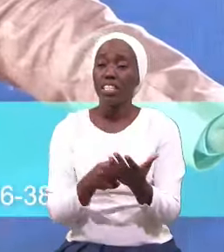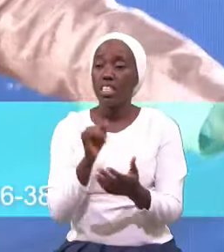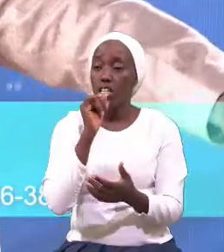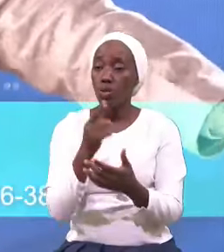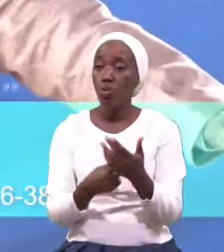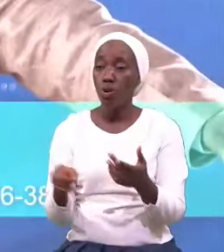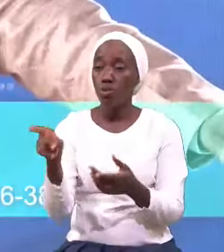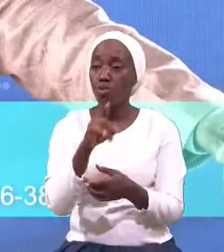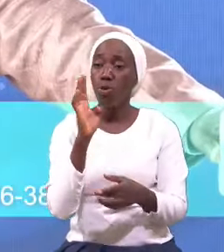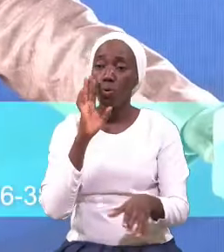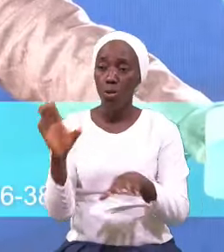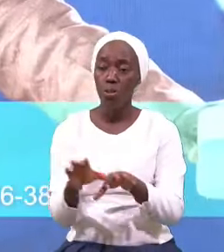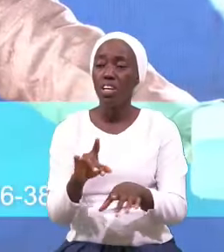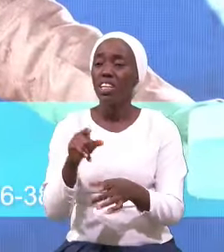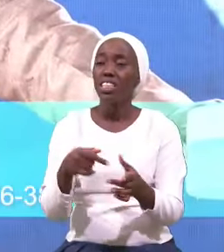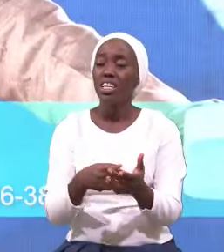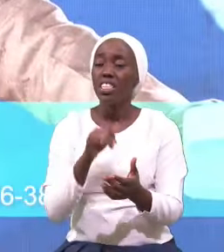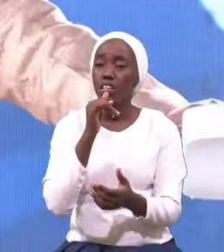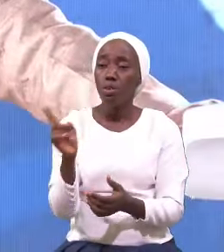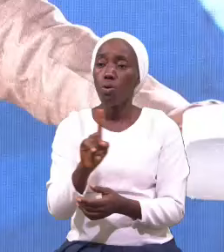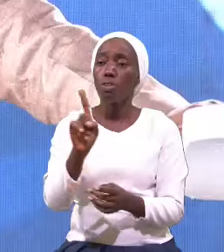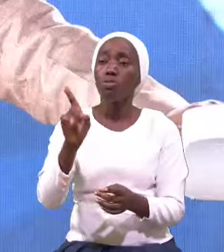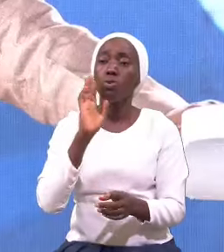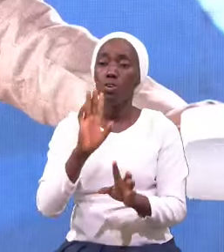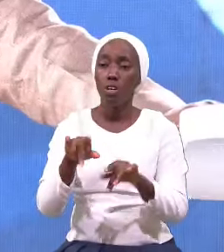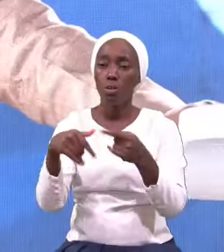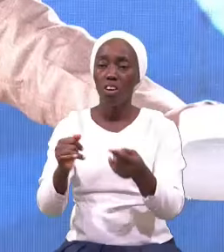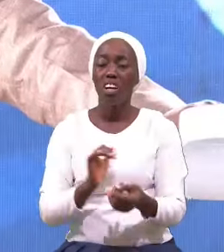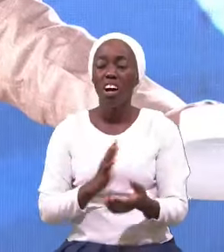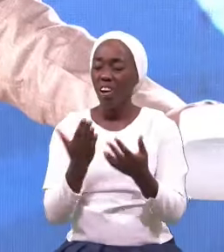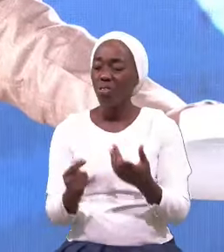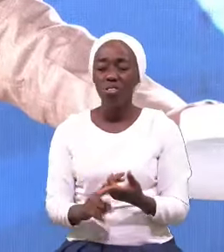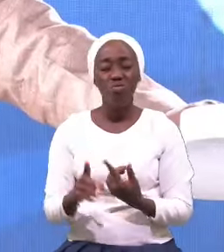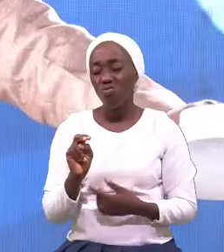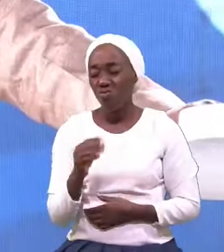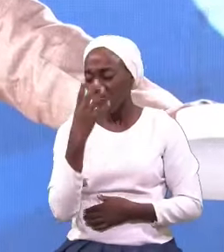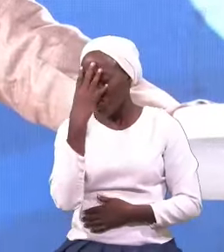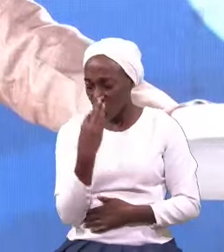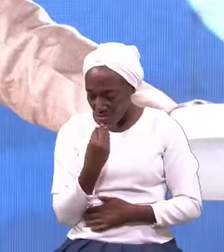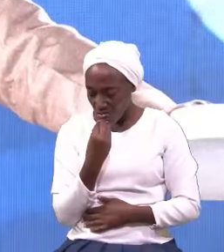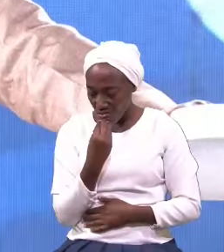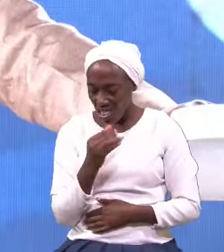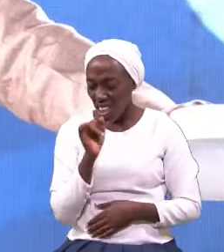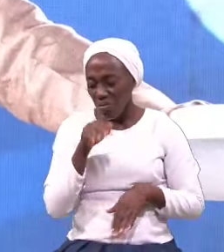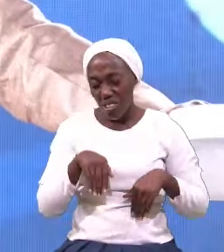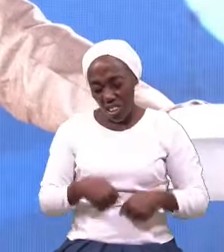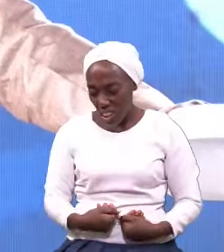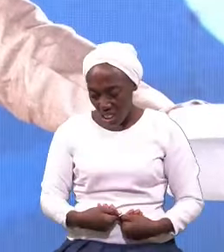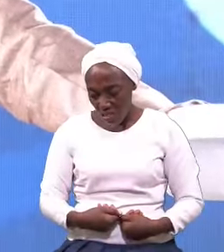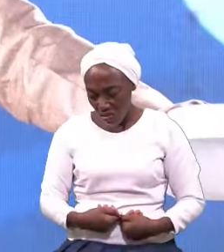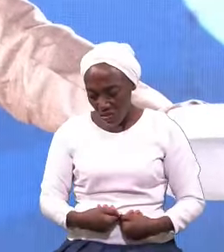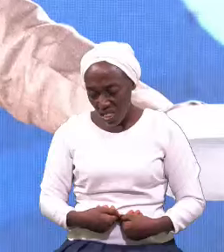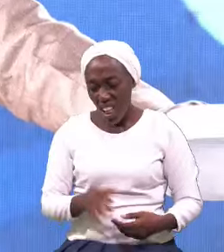This is where you will go. I want to sleep. I'm tired. I